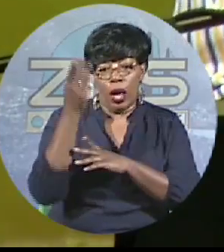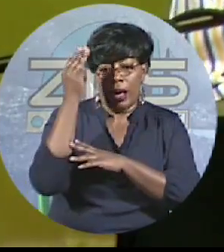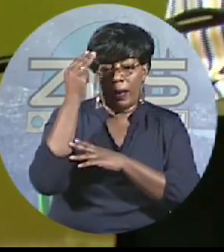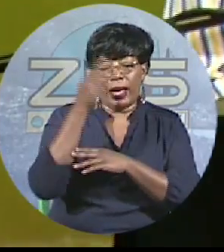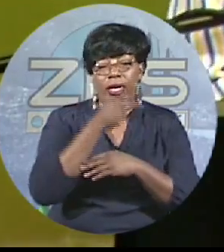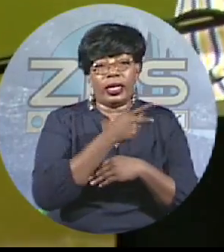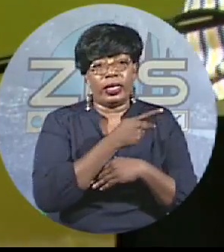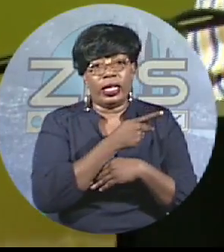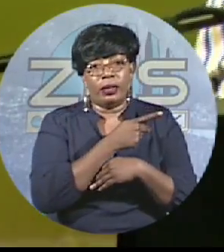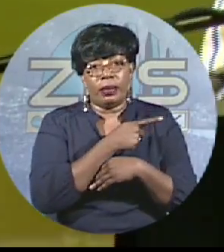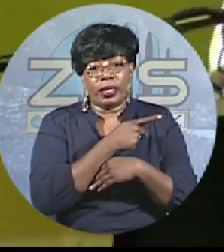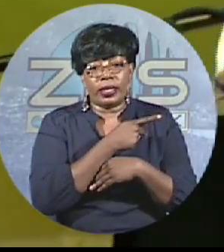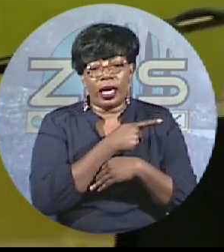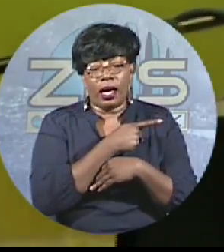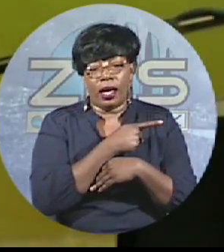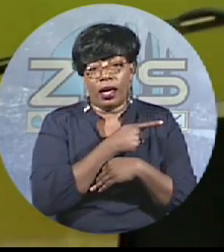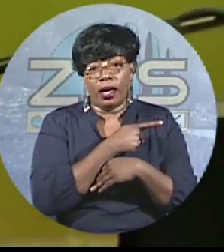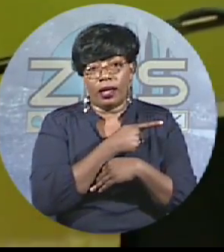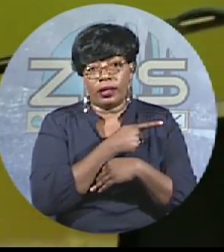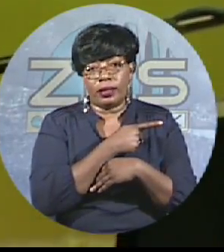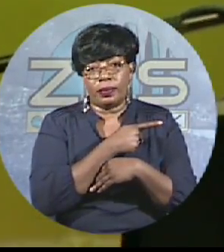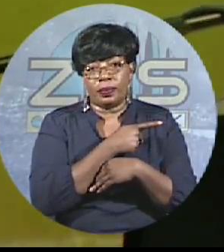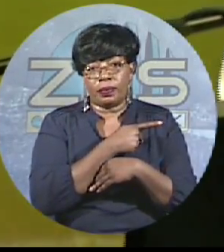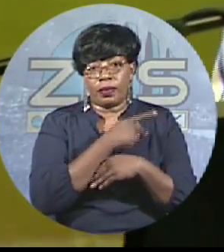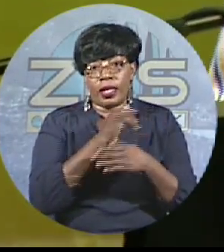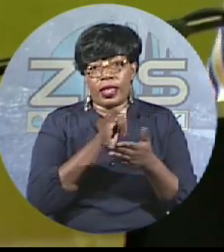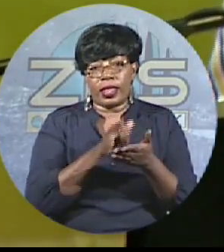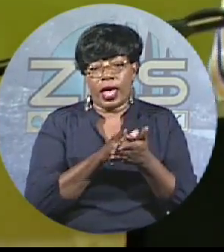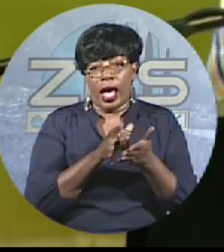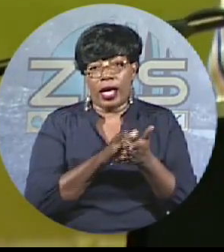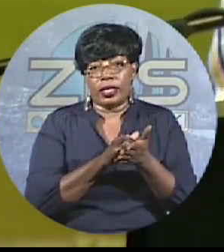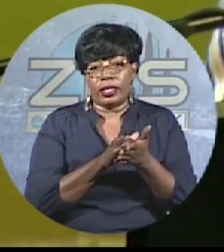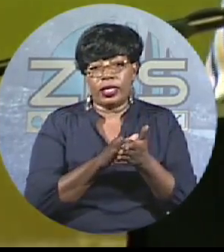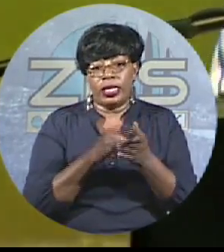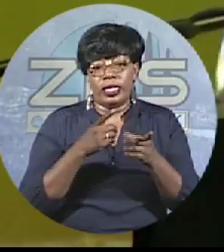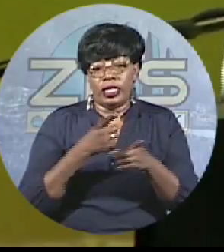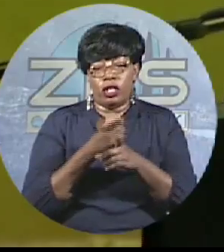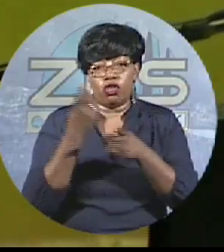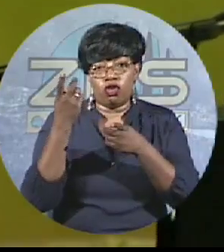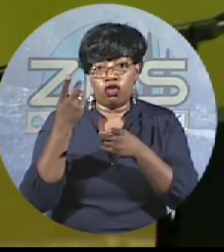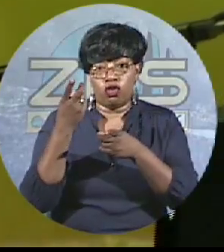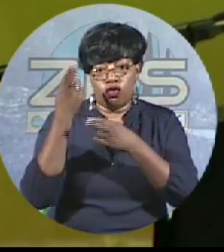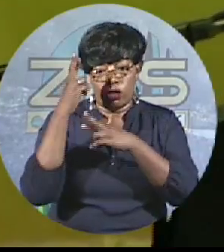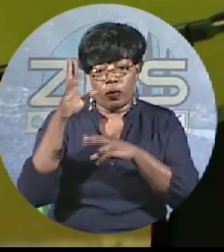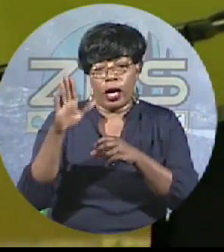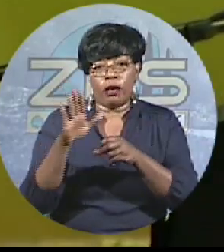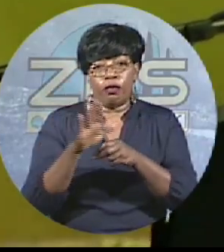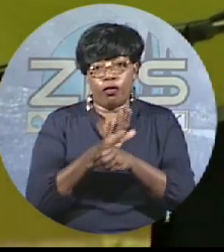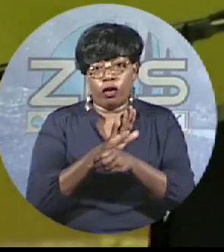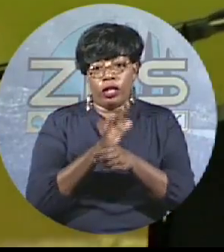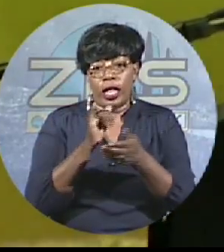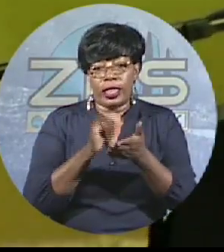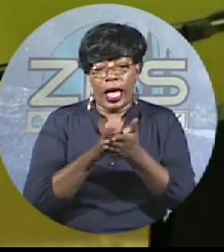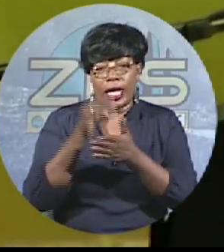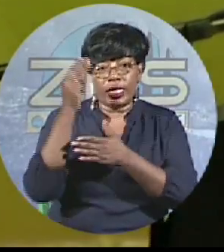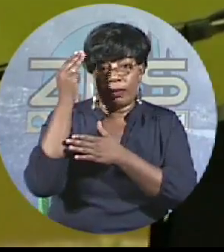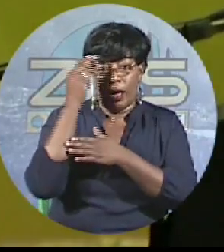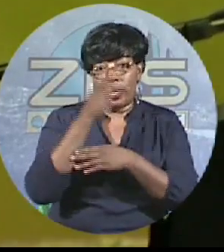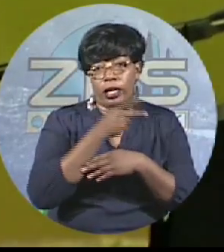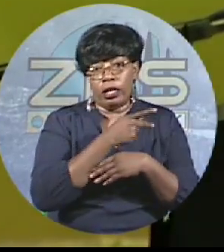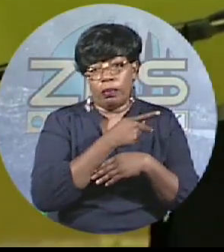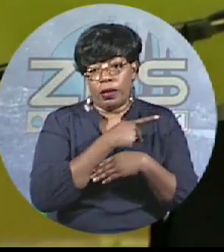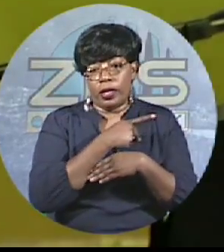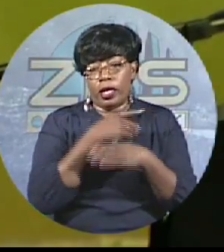Pintard. It is inexplicable, disrespectful, and arrogant that Michael Pintard